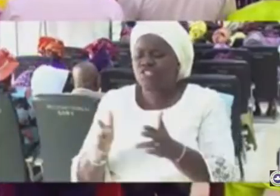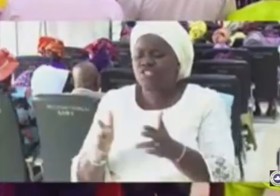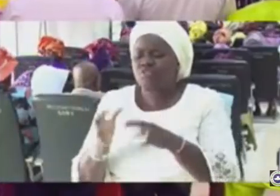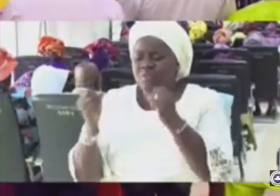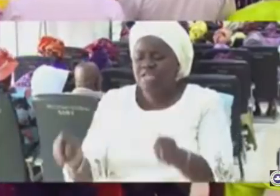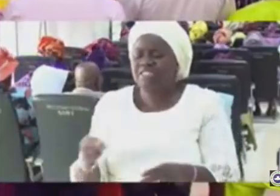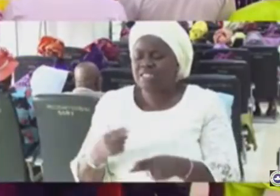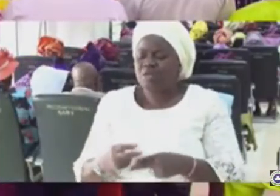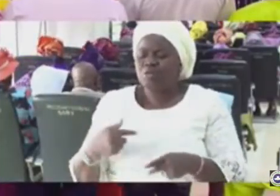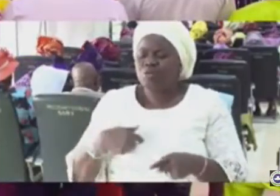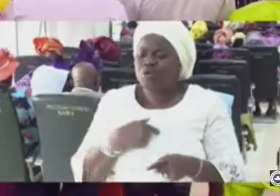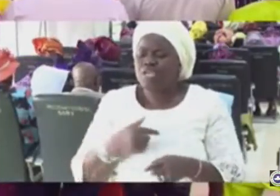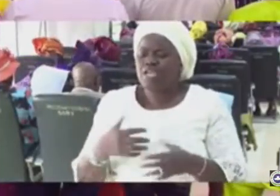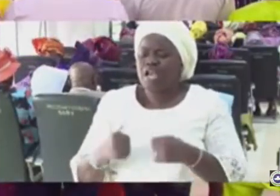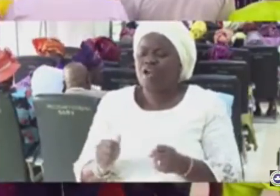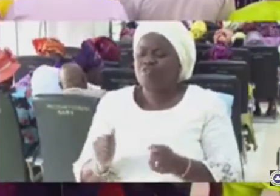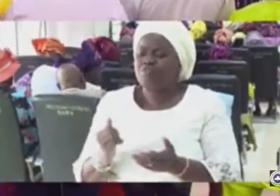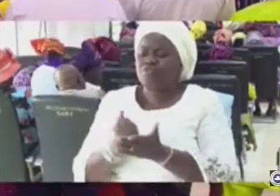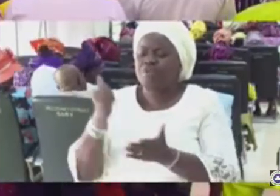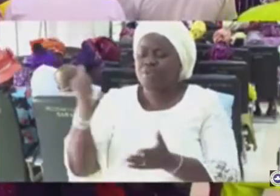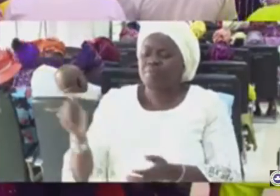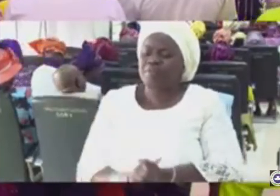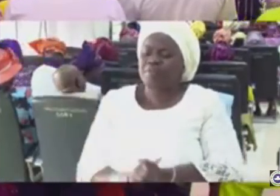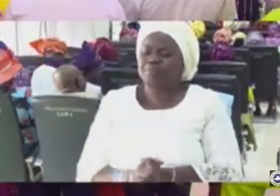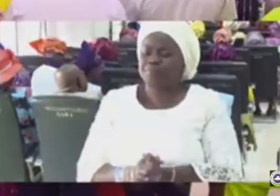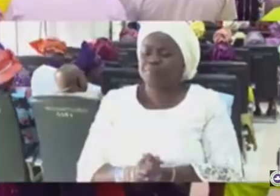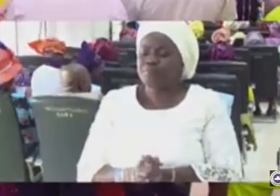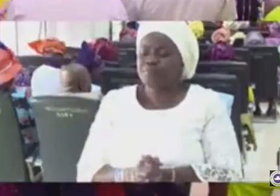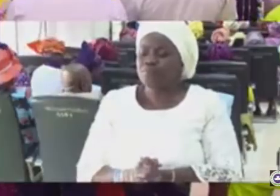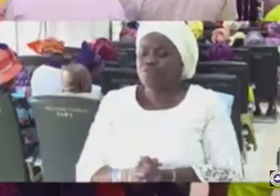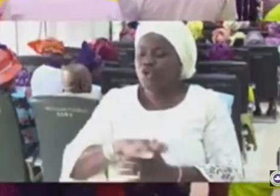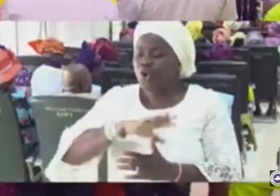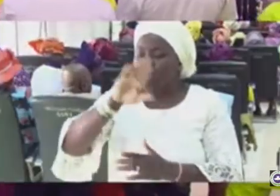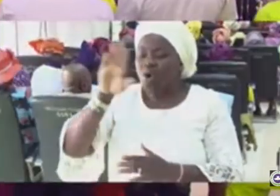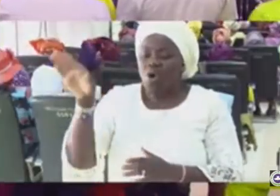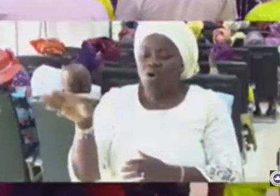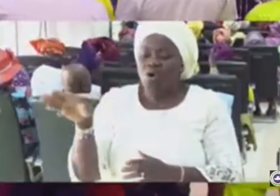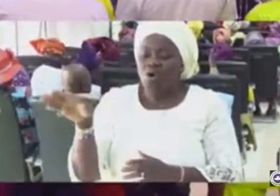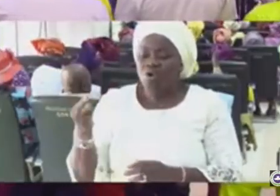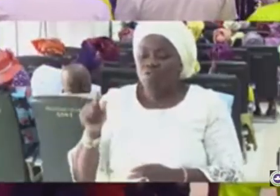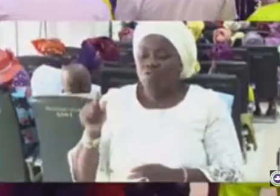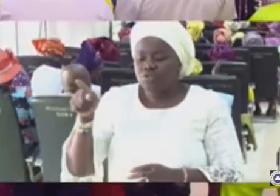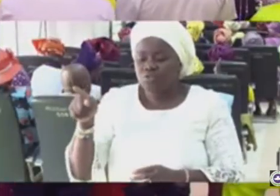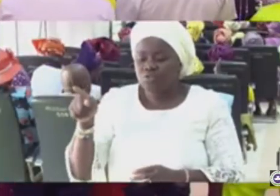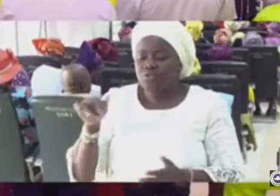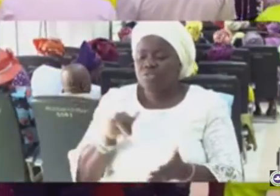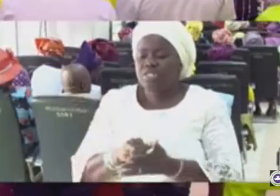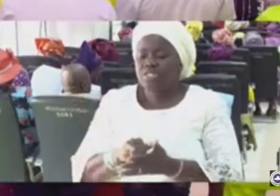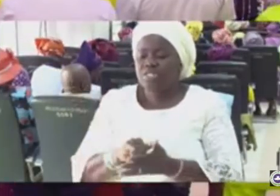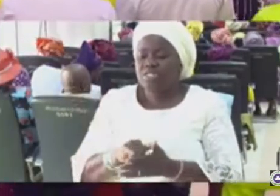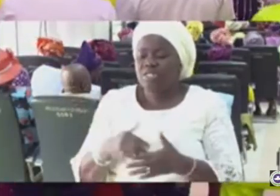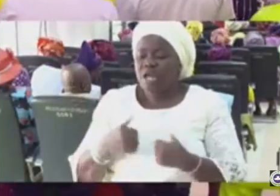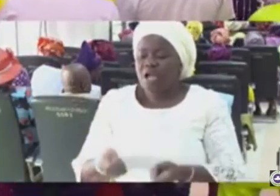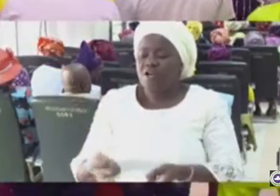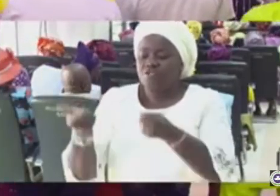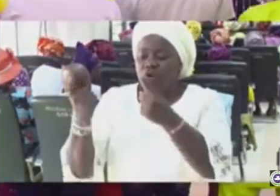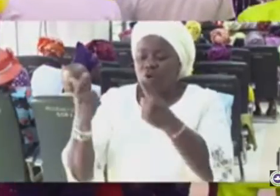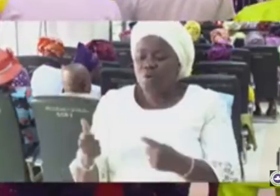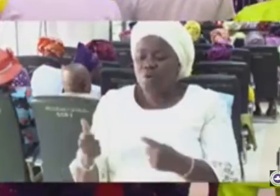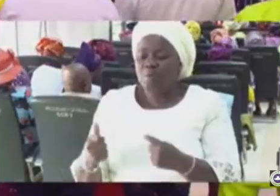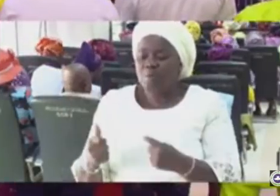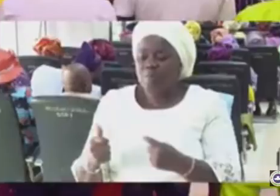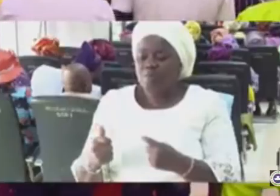Amen. Now, those of you who have come forward, I rejoice with you, because from now on, by the grace of God, I'll be praying for you.